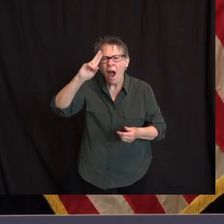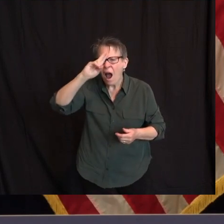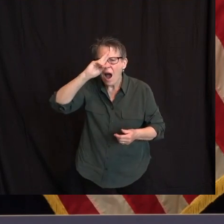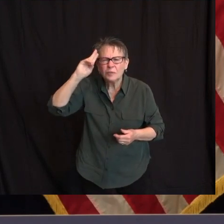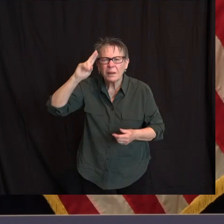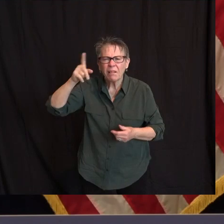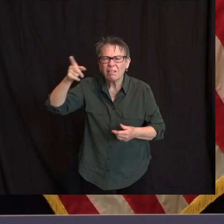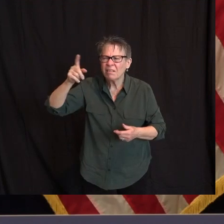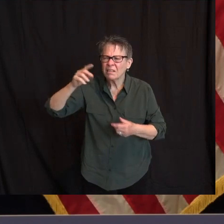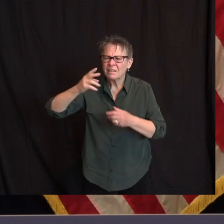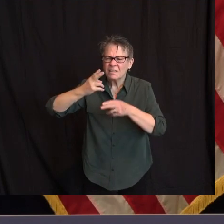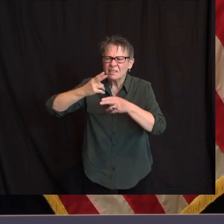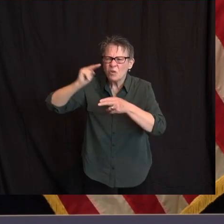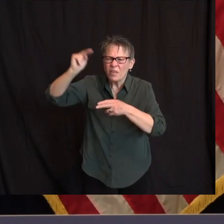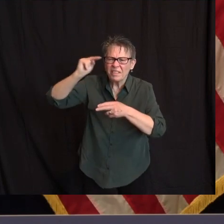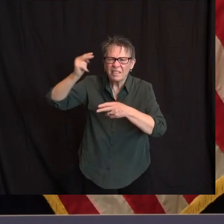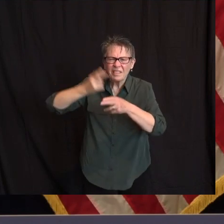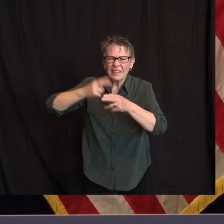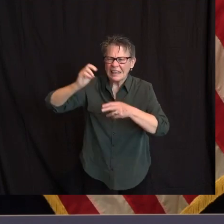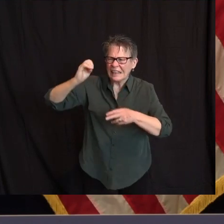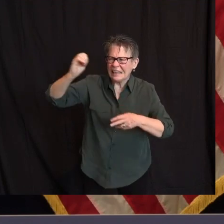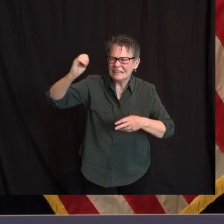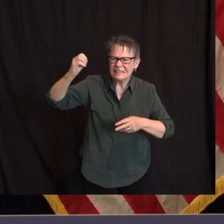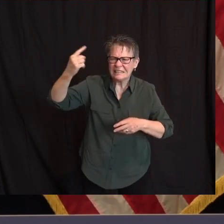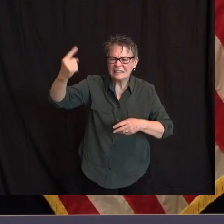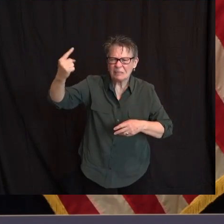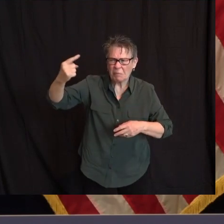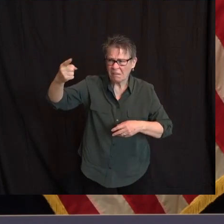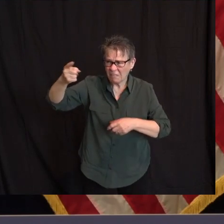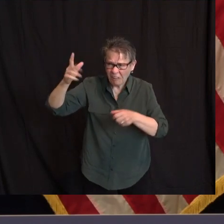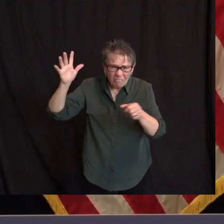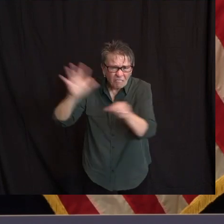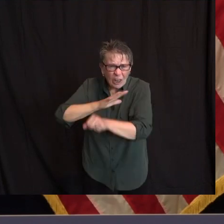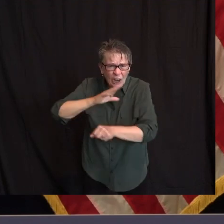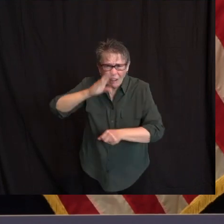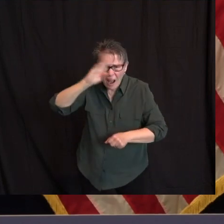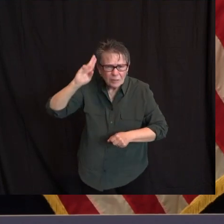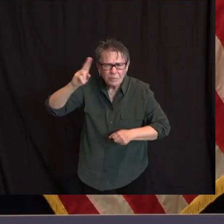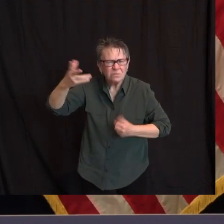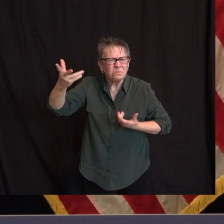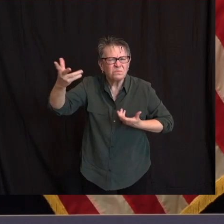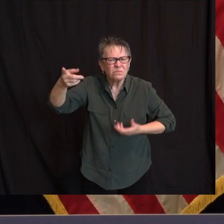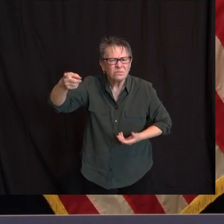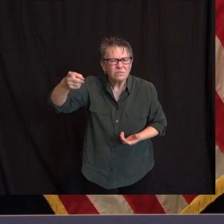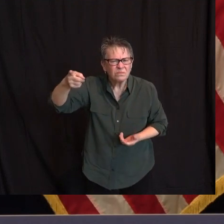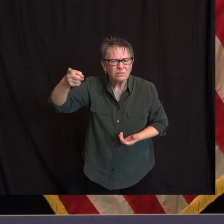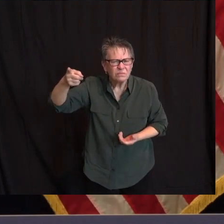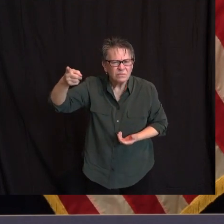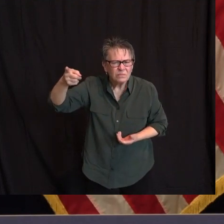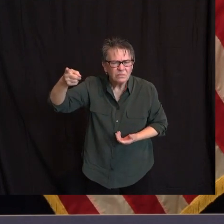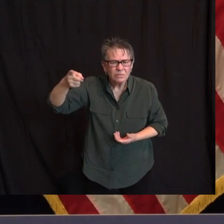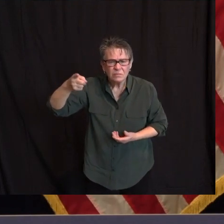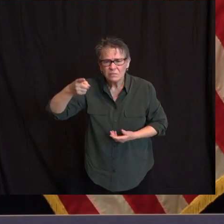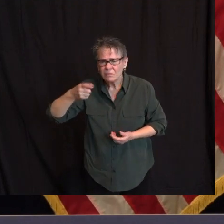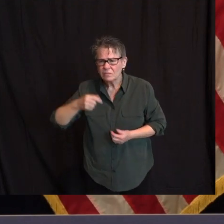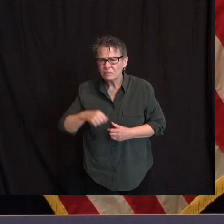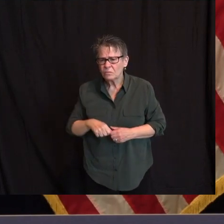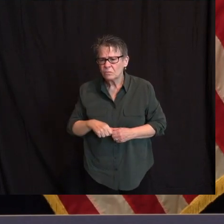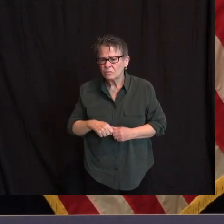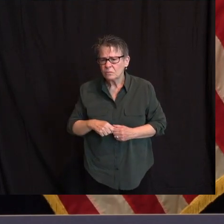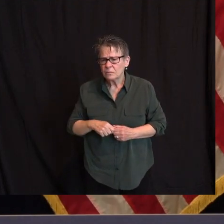plan? Did all nursing homes in New Jersey comply with the Monday deadline to communicate their COVID positive and presumptive